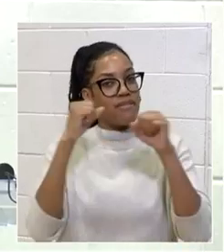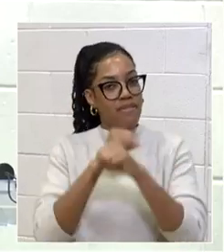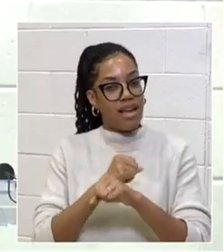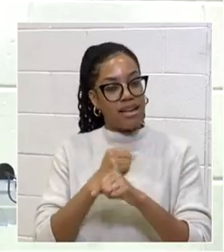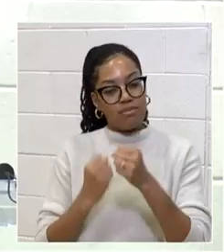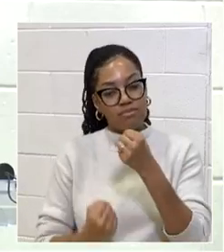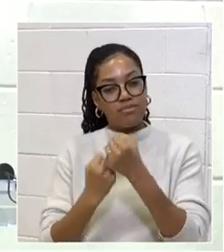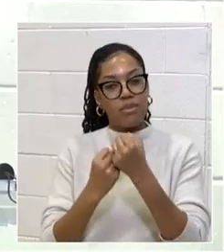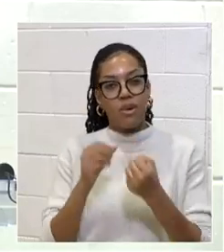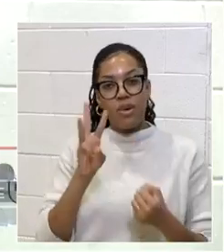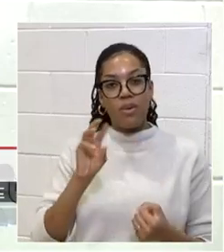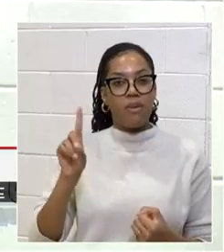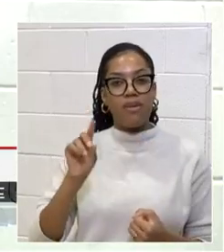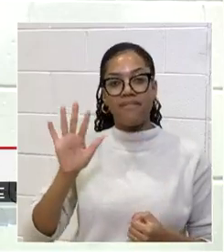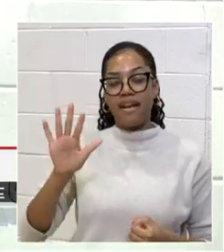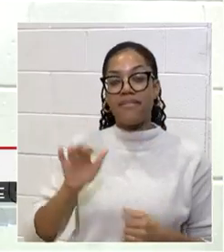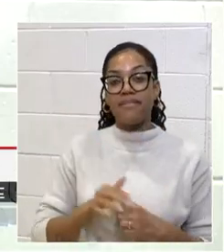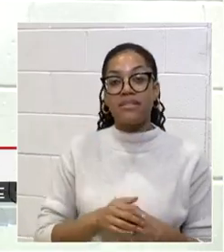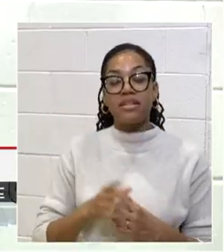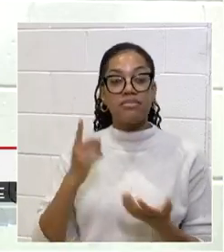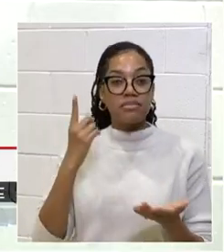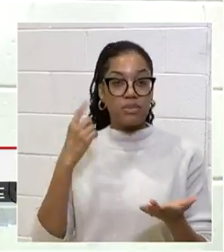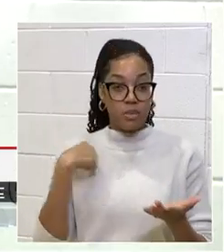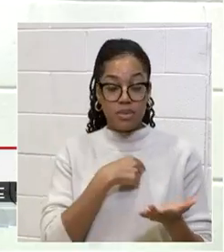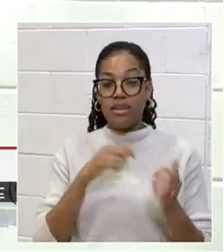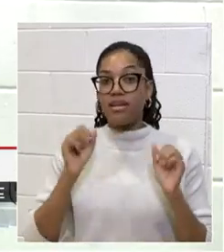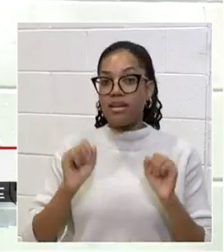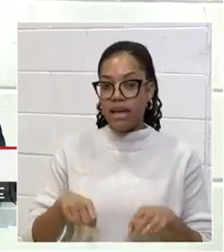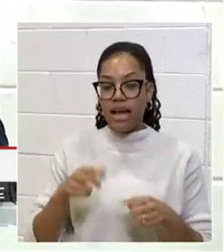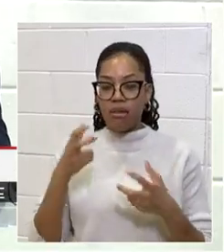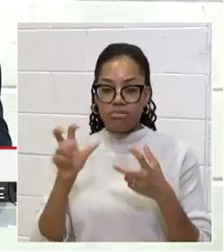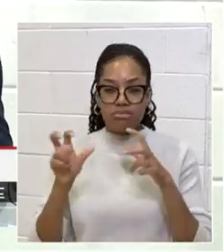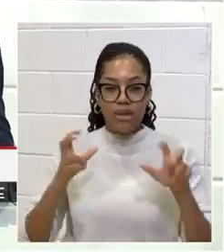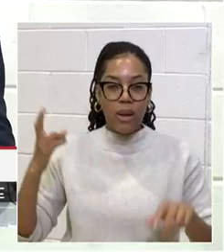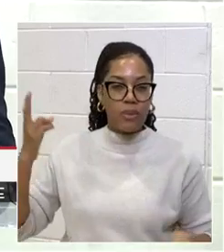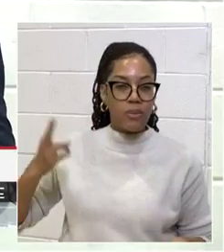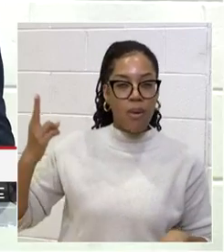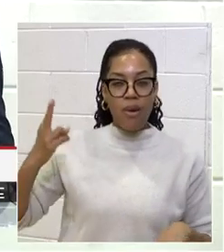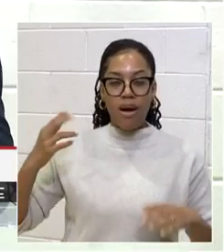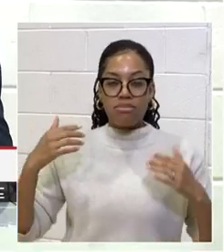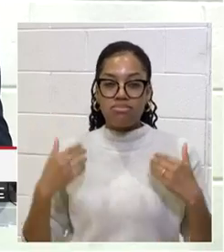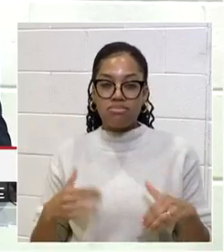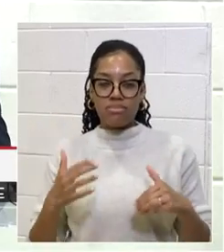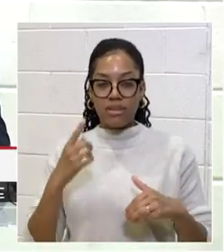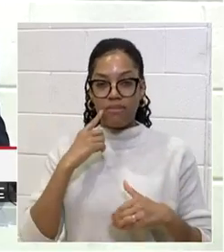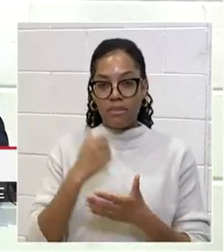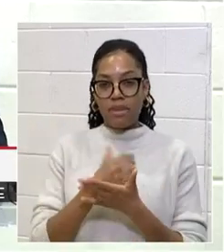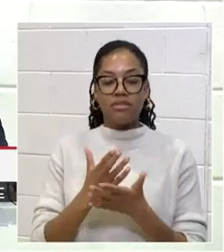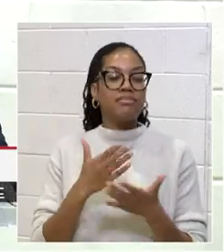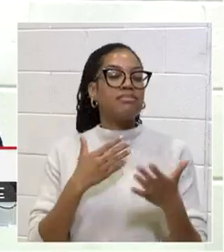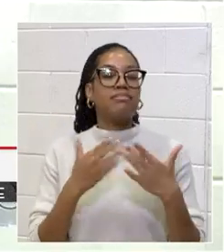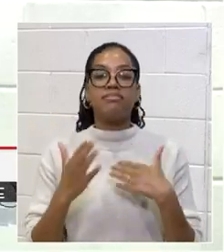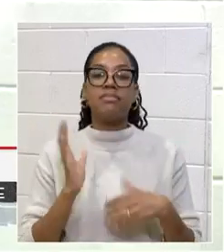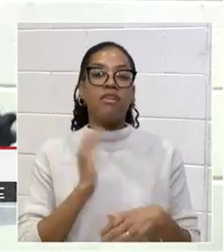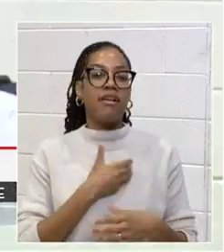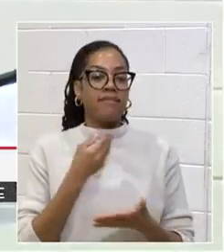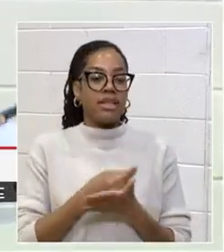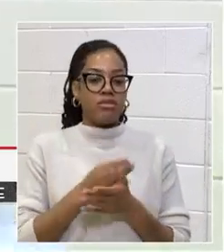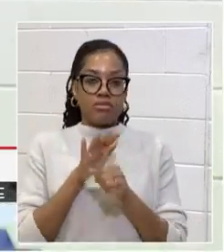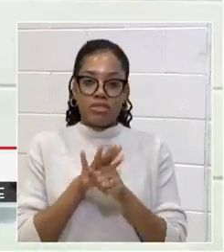5, and that we can make historic investments in this year's budget despite financial pressures. So thank